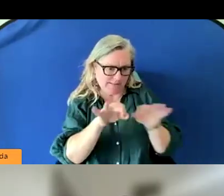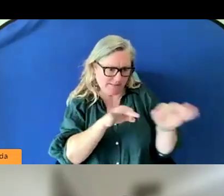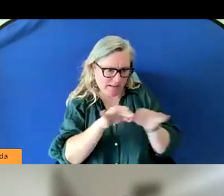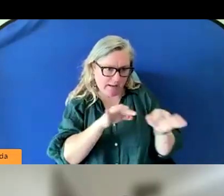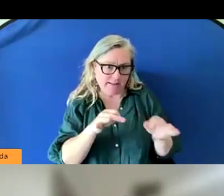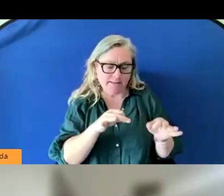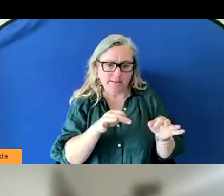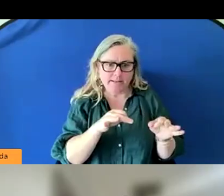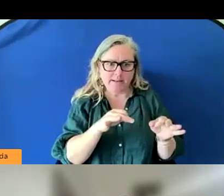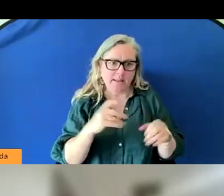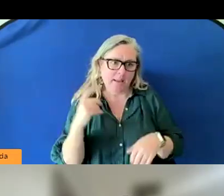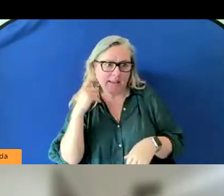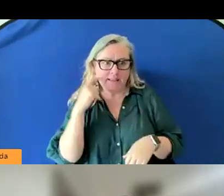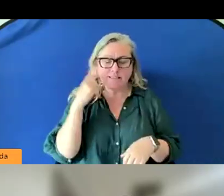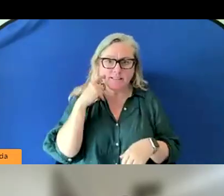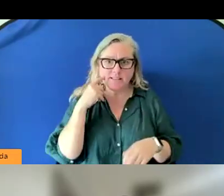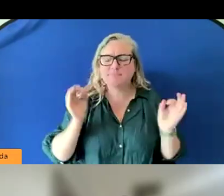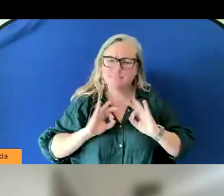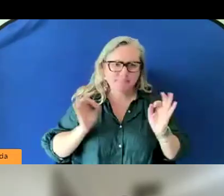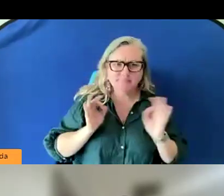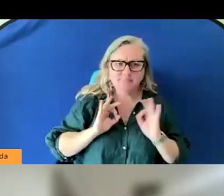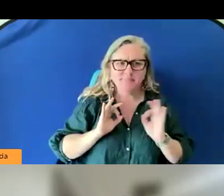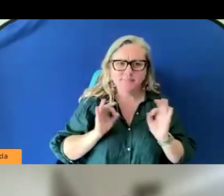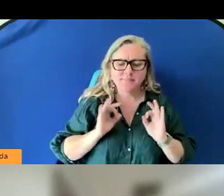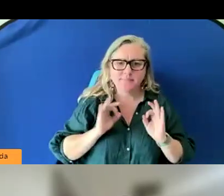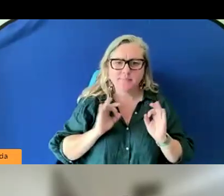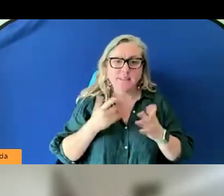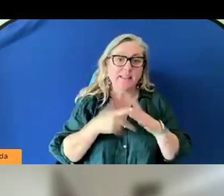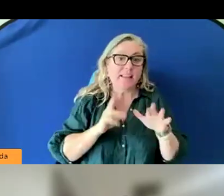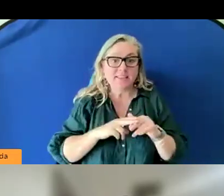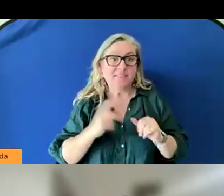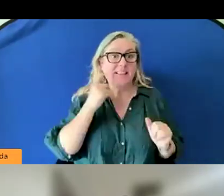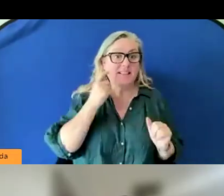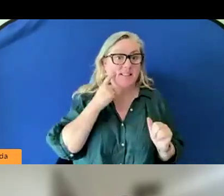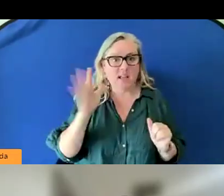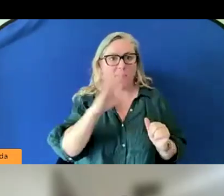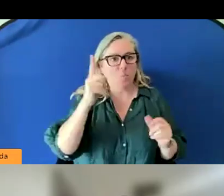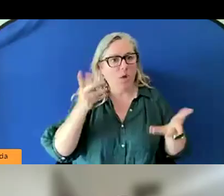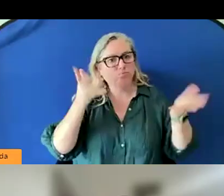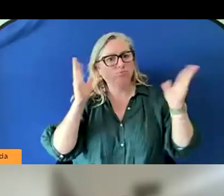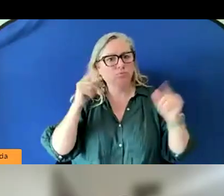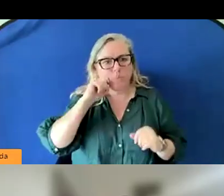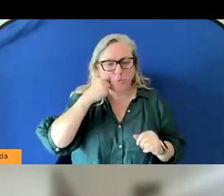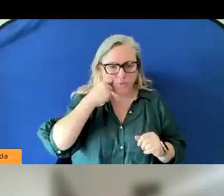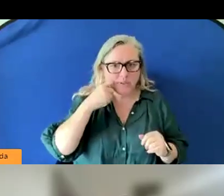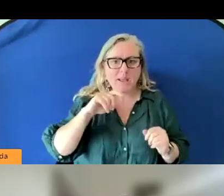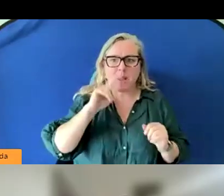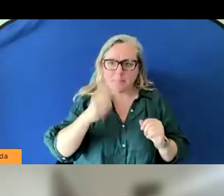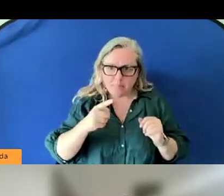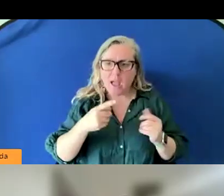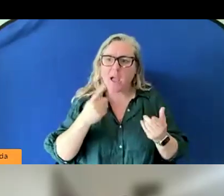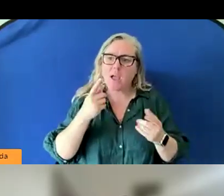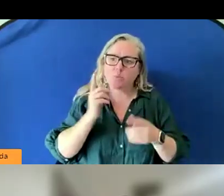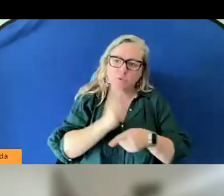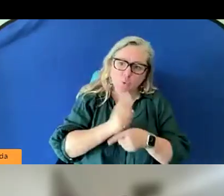think if it was easy, everyone would do it. And we're hopefully talking a little bit about the process today and different important